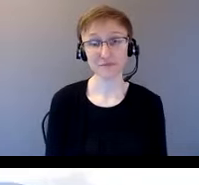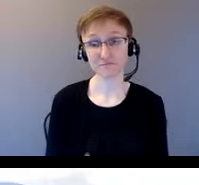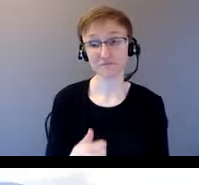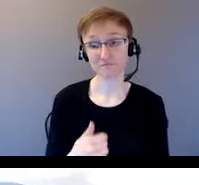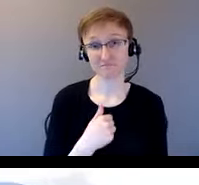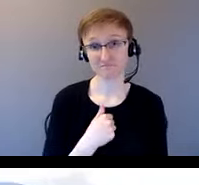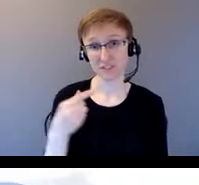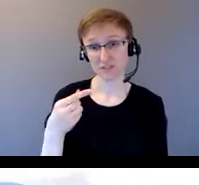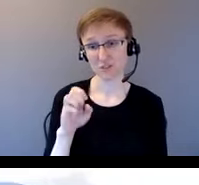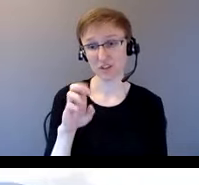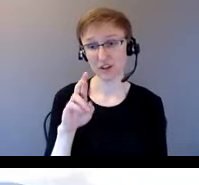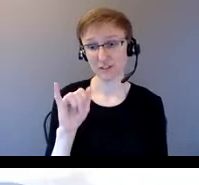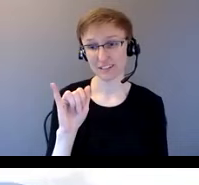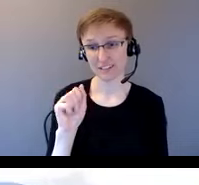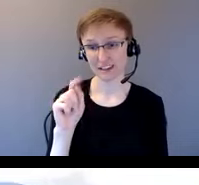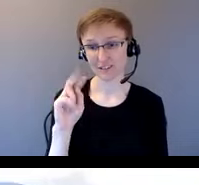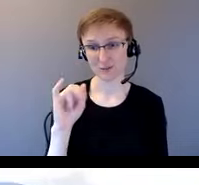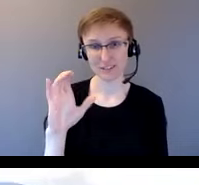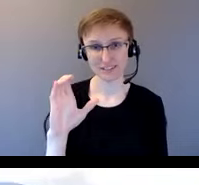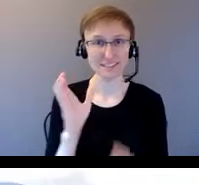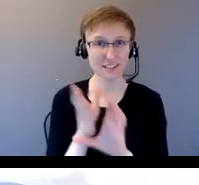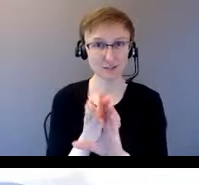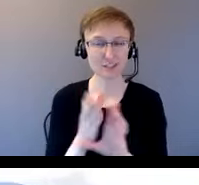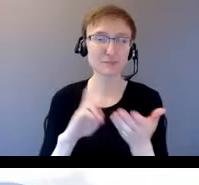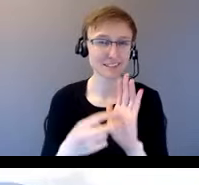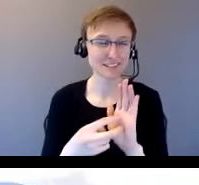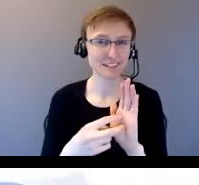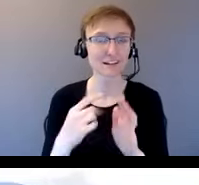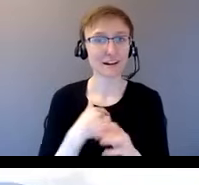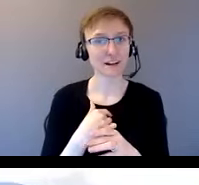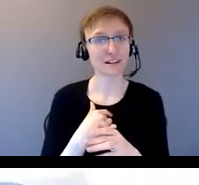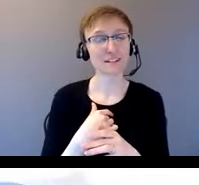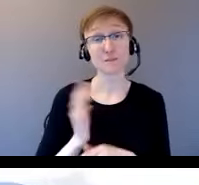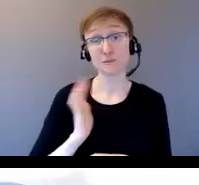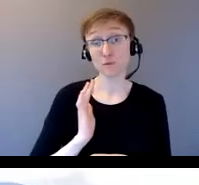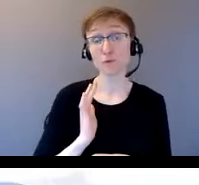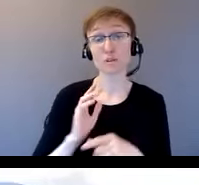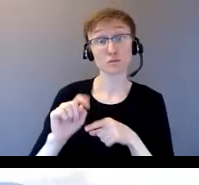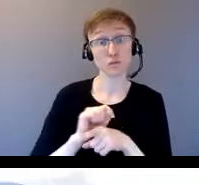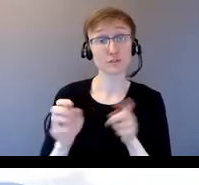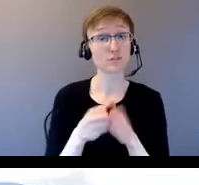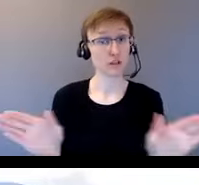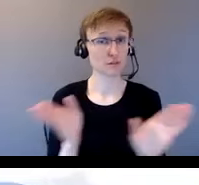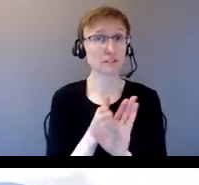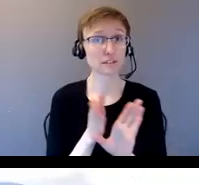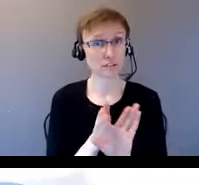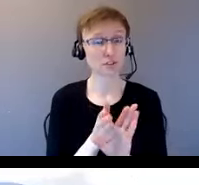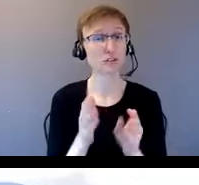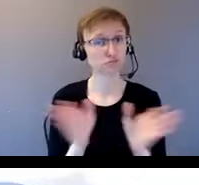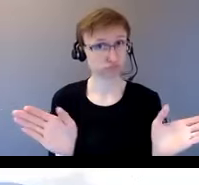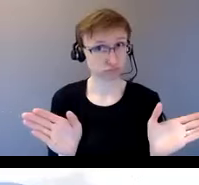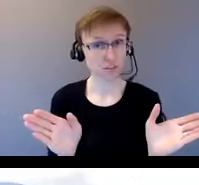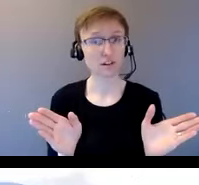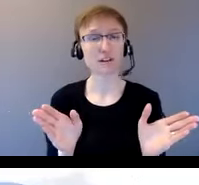psychiatrist, which means I trained first as a general psychiatrist. And of course, that means I'm